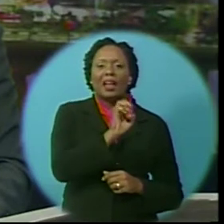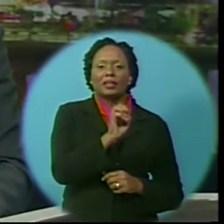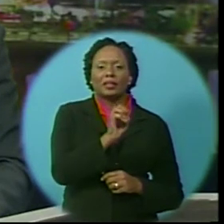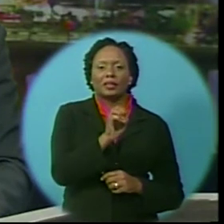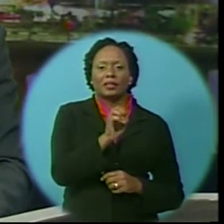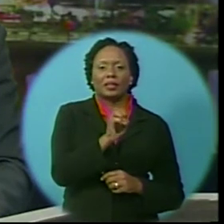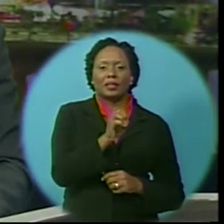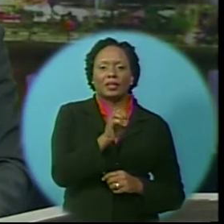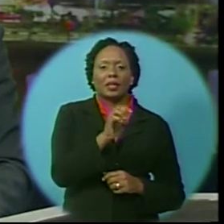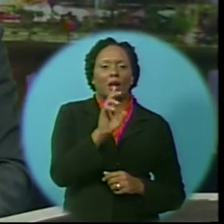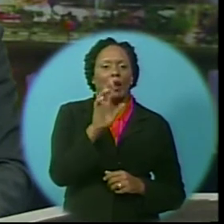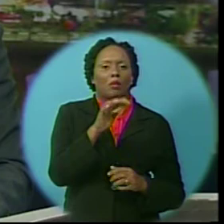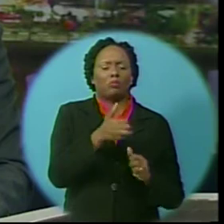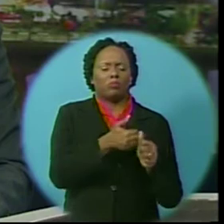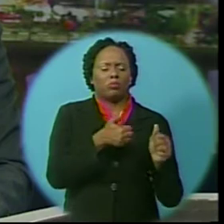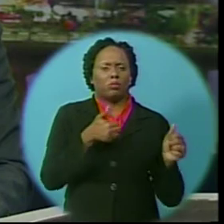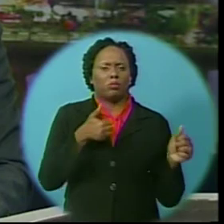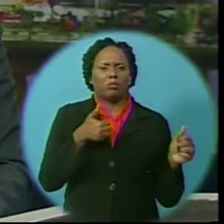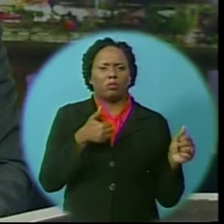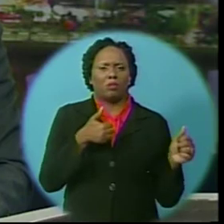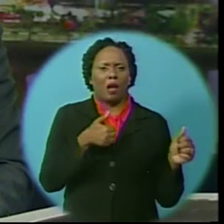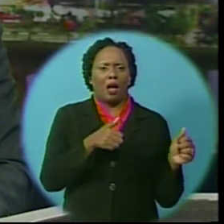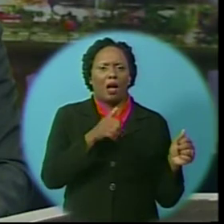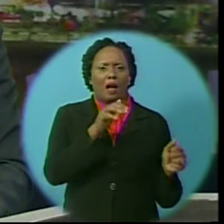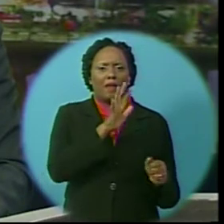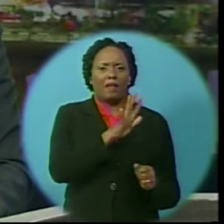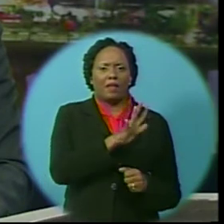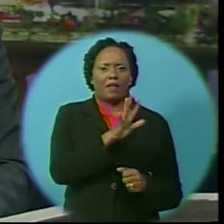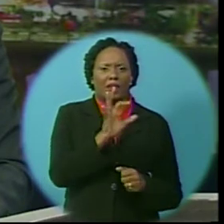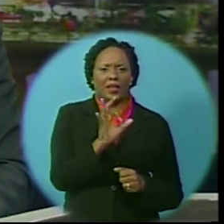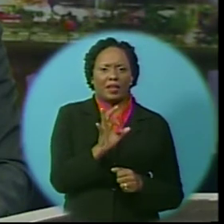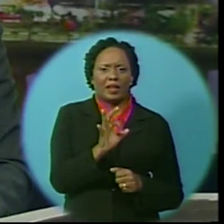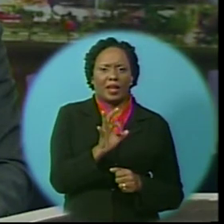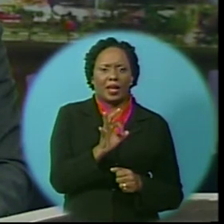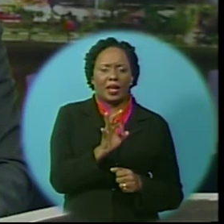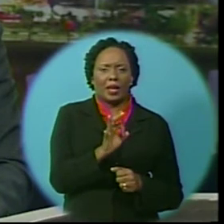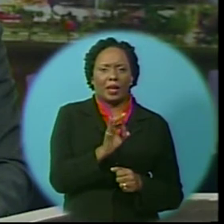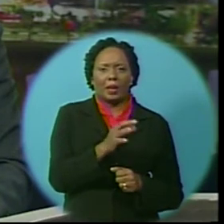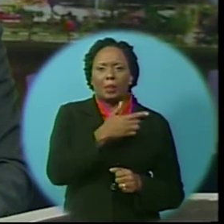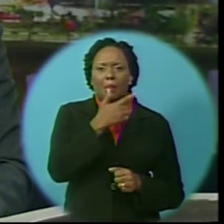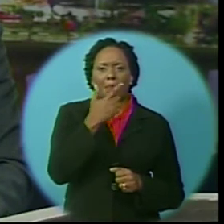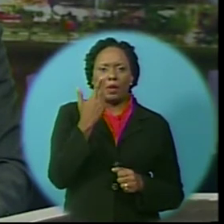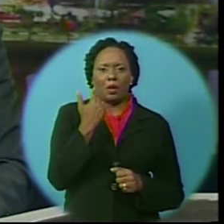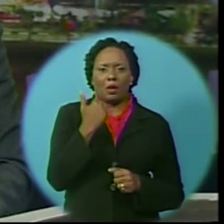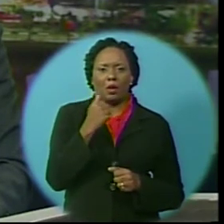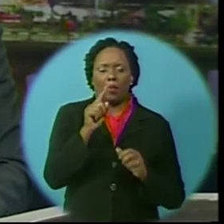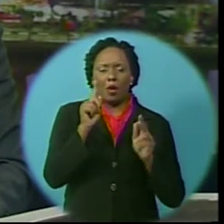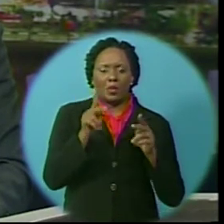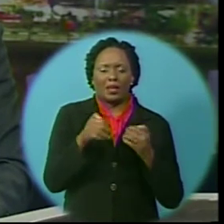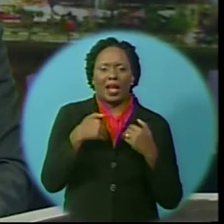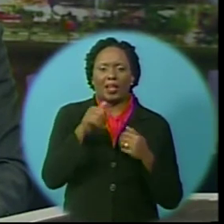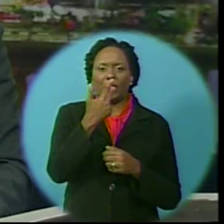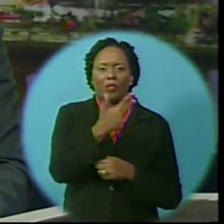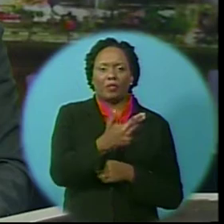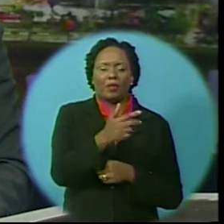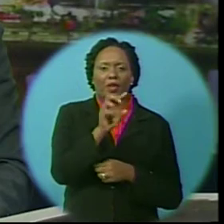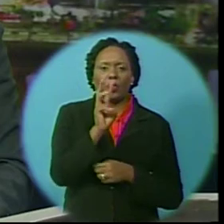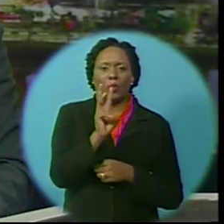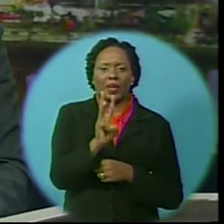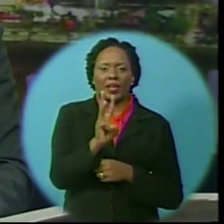fell way behind actually on 59, thanks to 3 wickets from Ronaldo Callender.